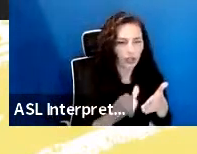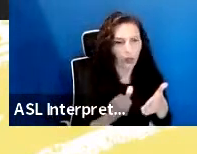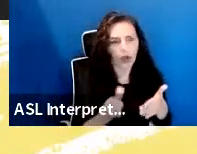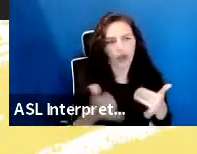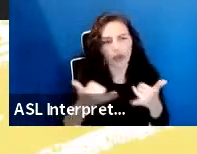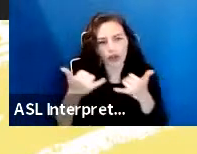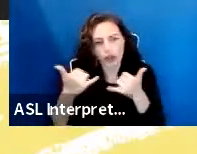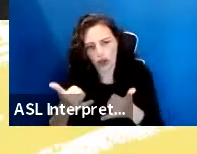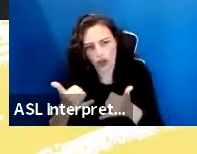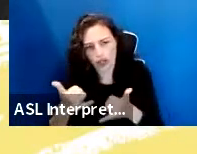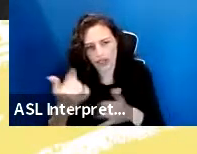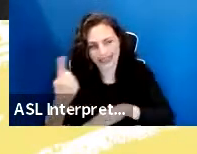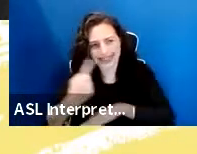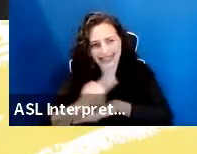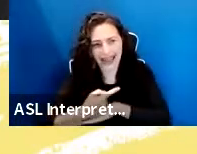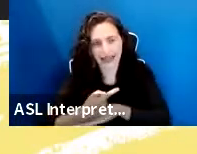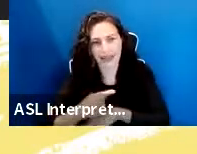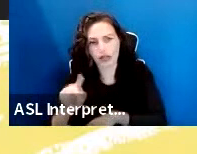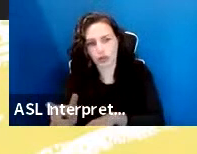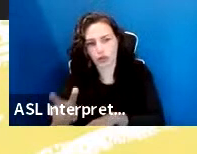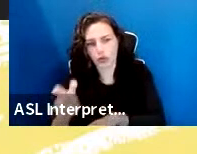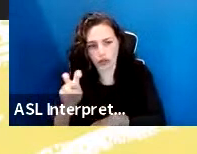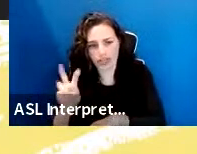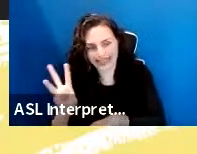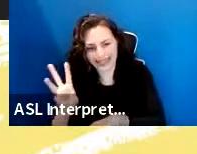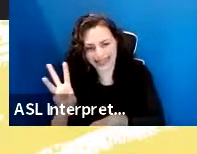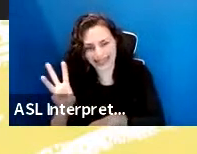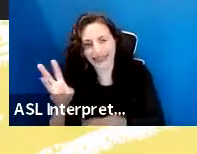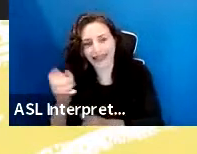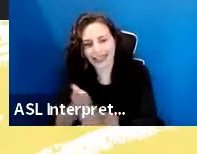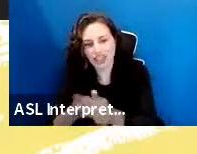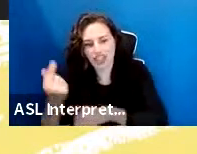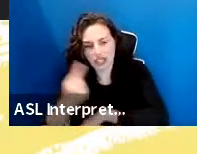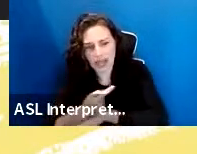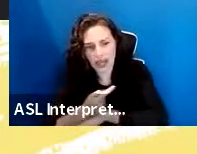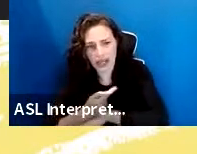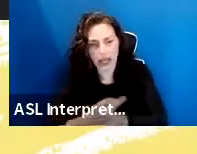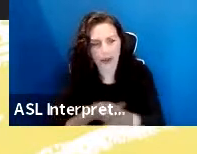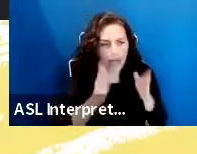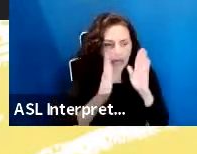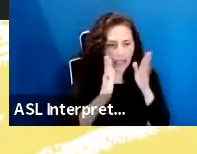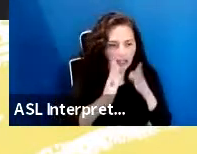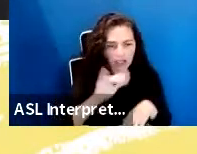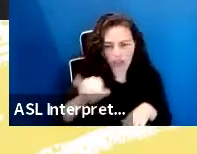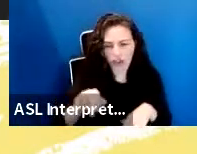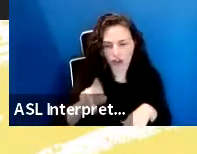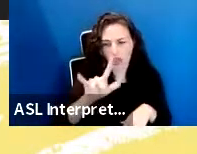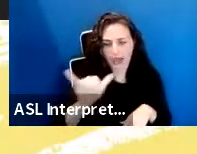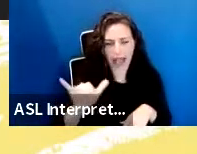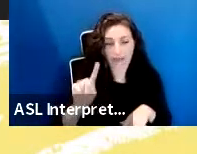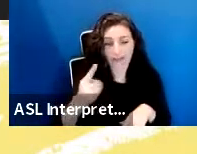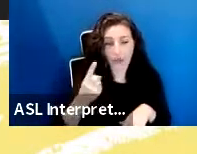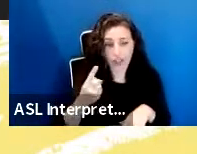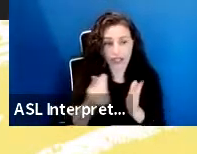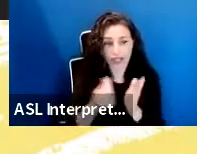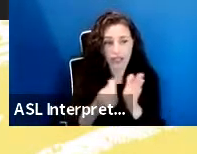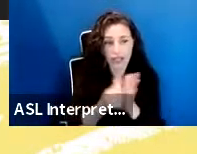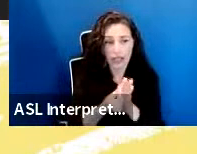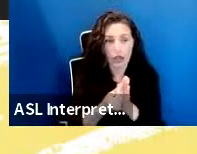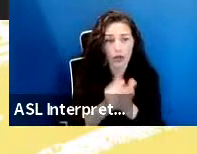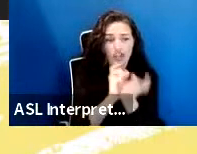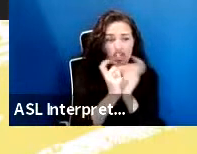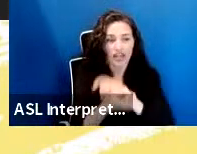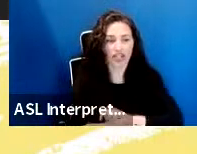now $206 a day. Pay attention to July 1st because those rates will be changing. Again, safety first, our